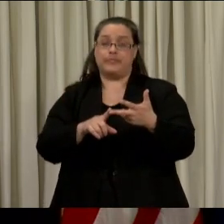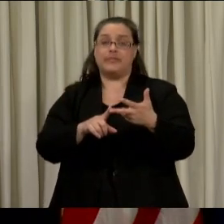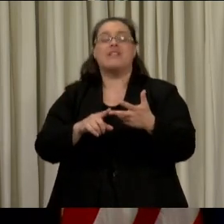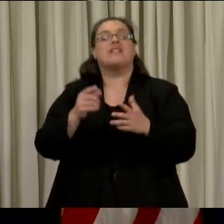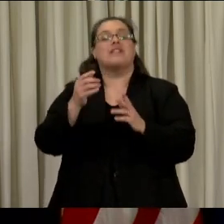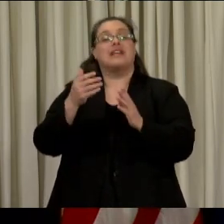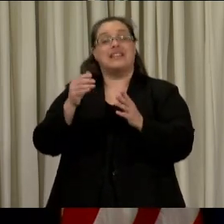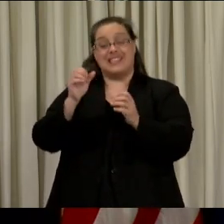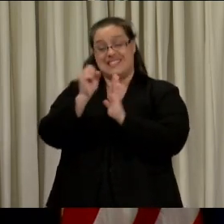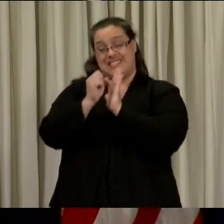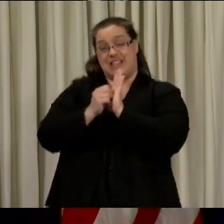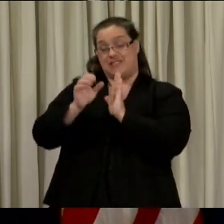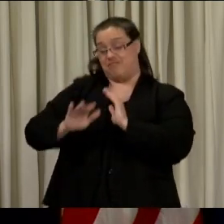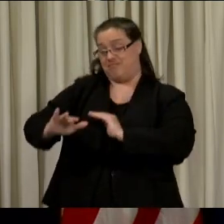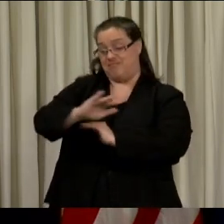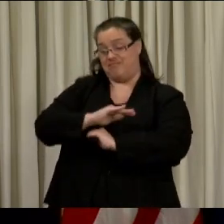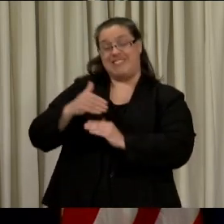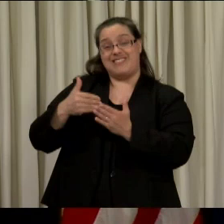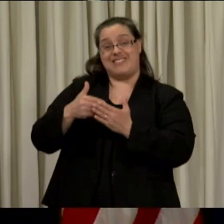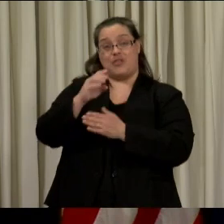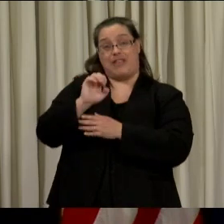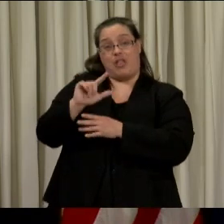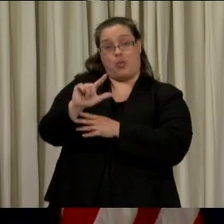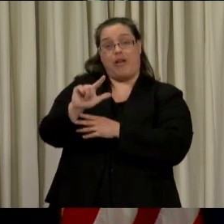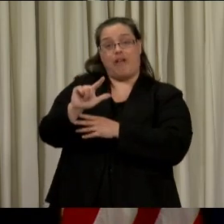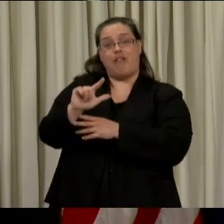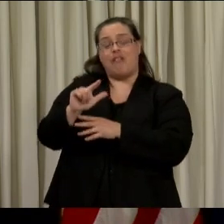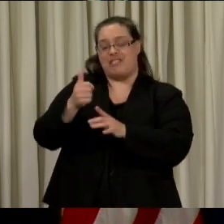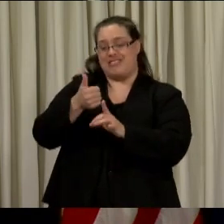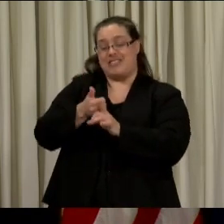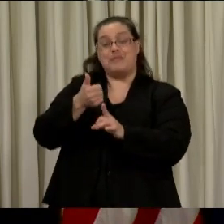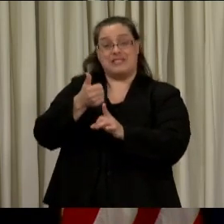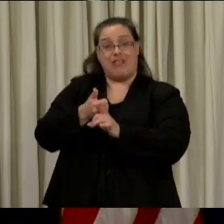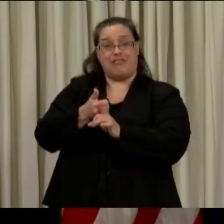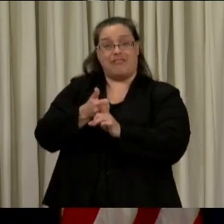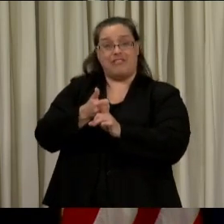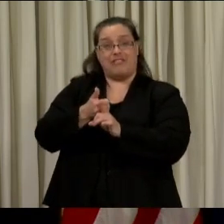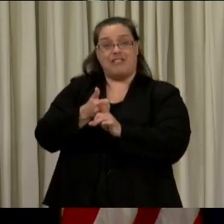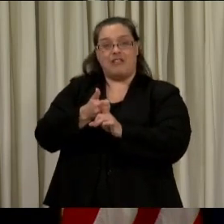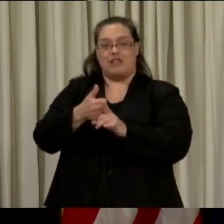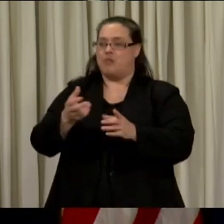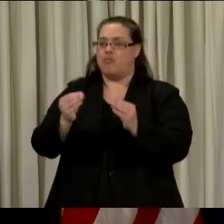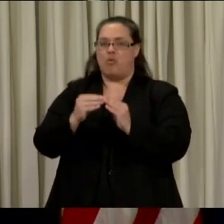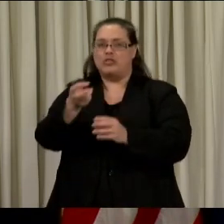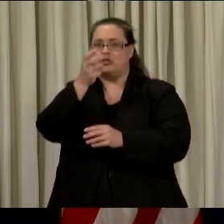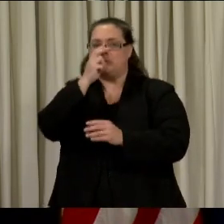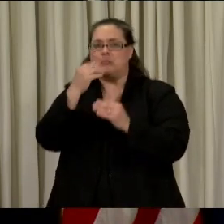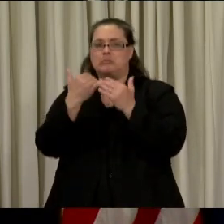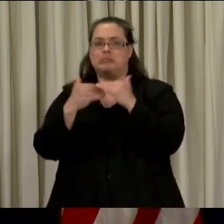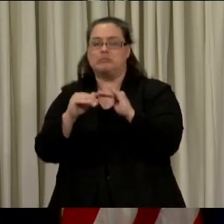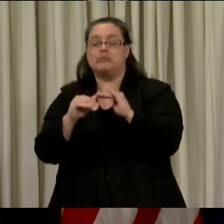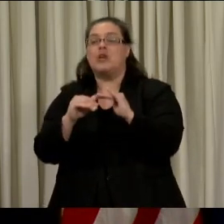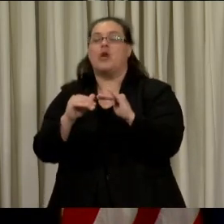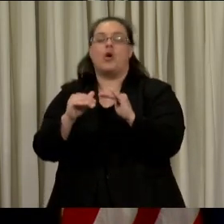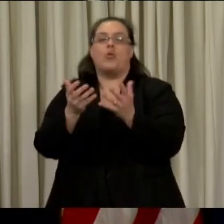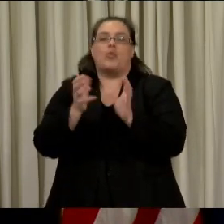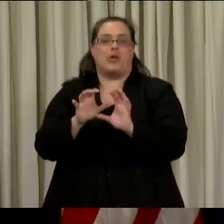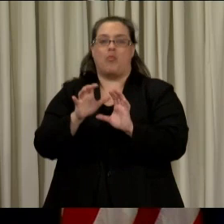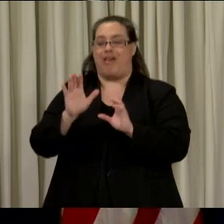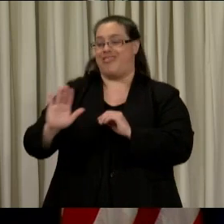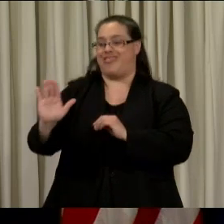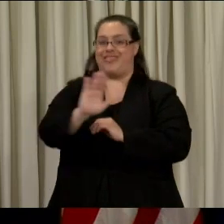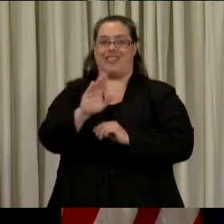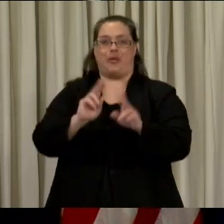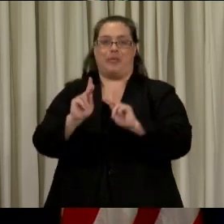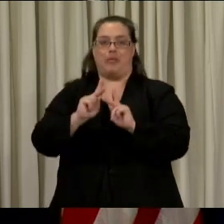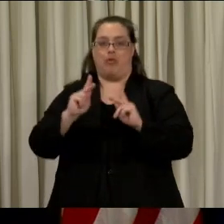want Delaware to become a destination for residents of other states seeking a more permissive environment. And finally,